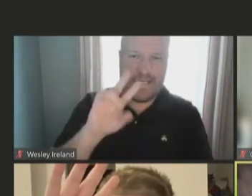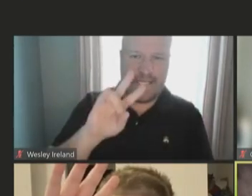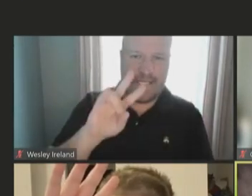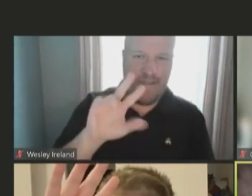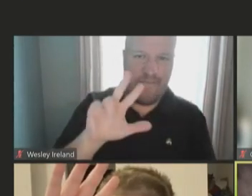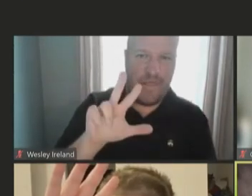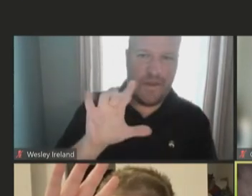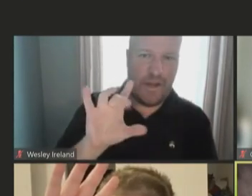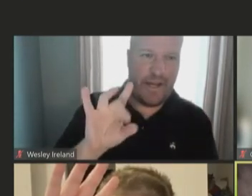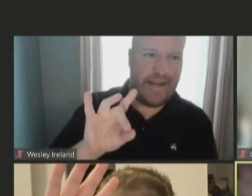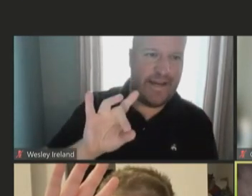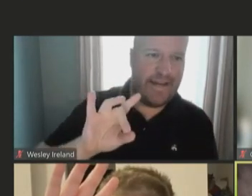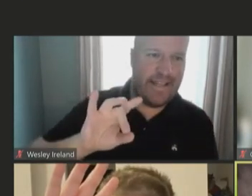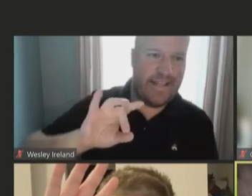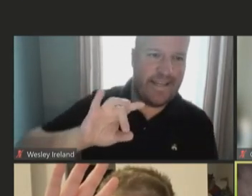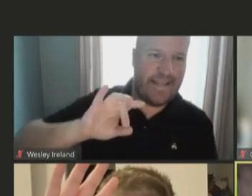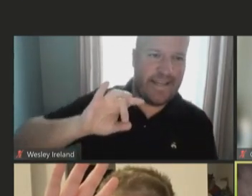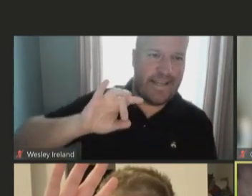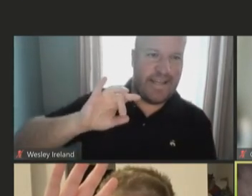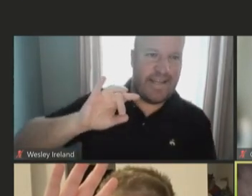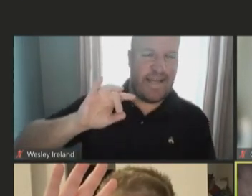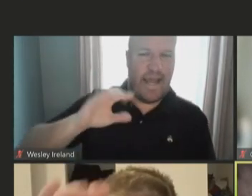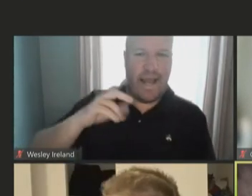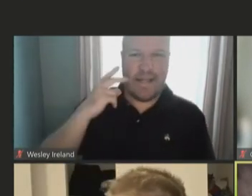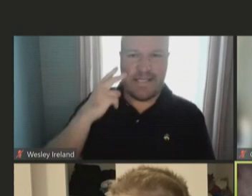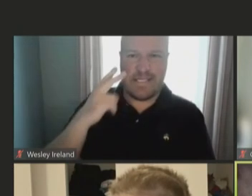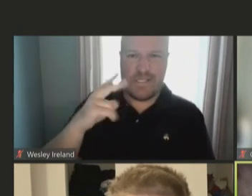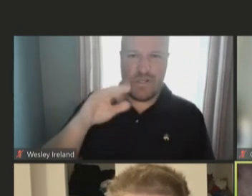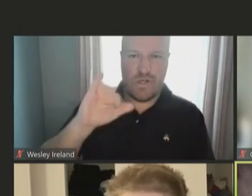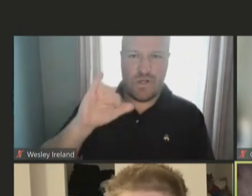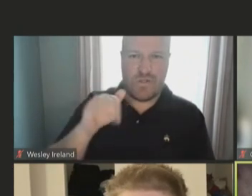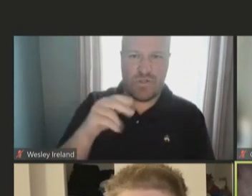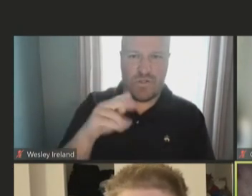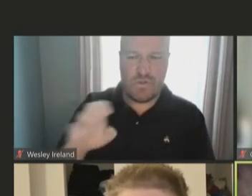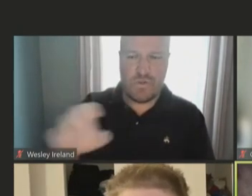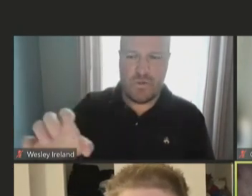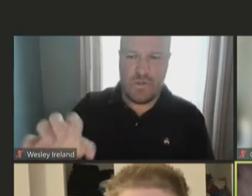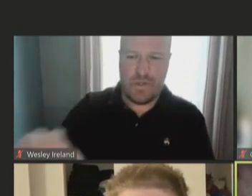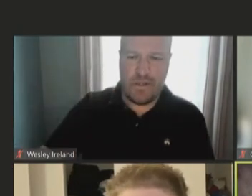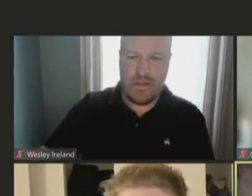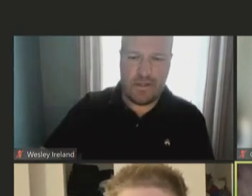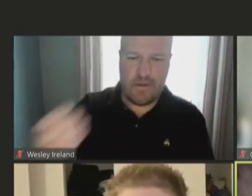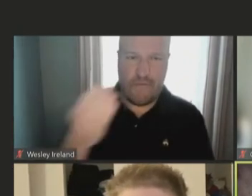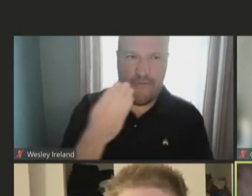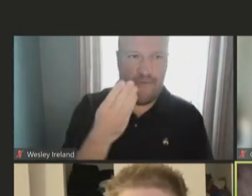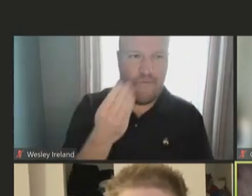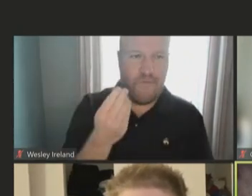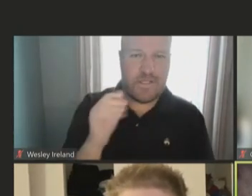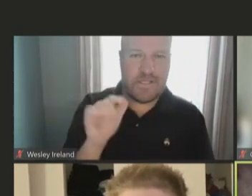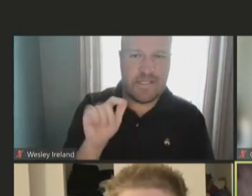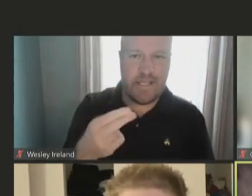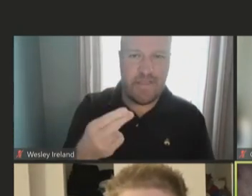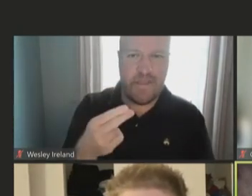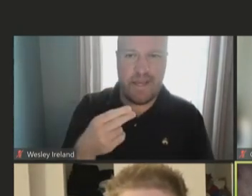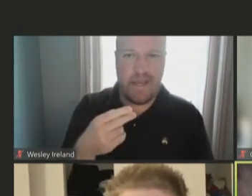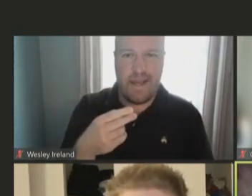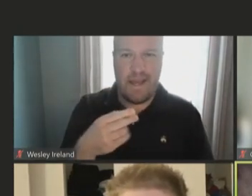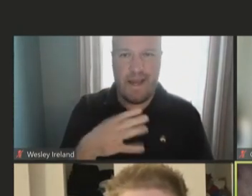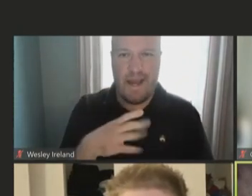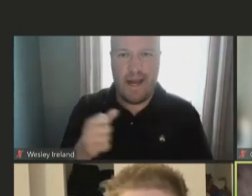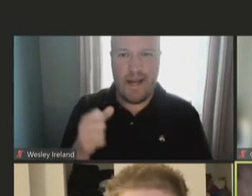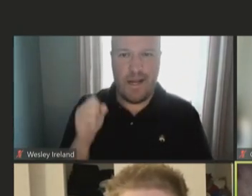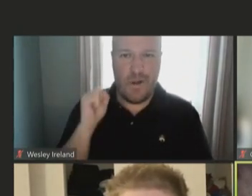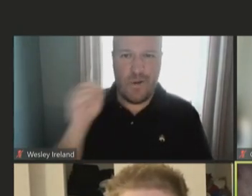Okay, the meeting is adjourned at 7:38 p.m. We will see you again on